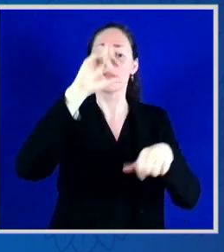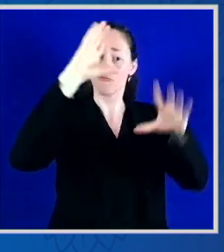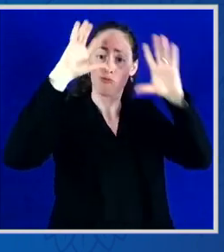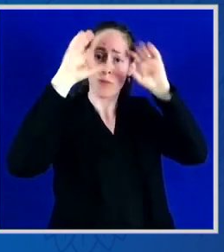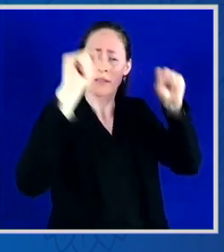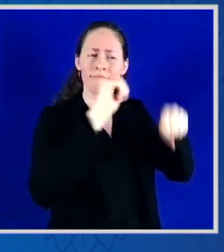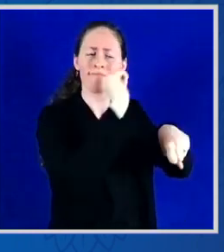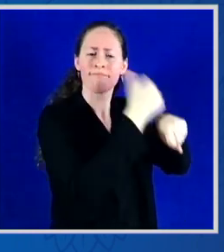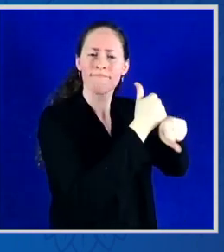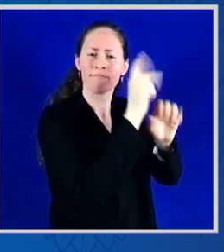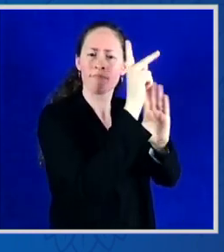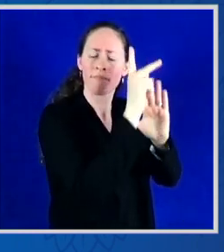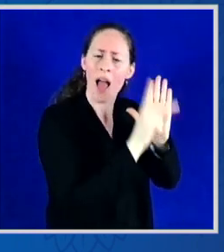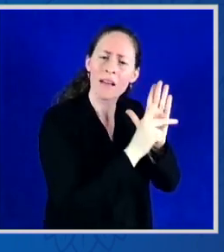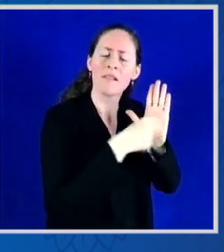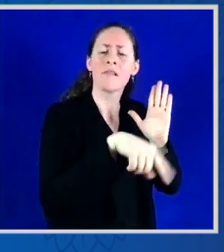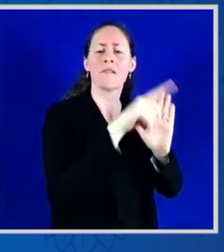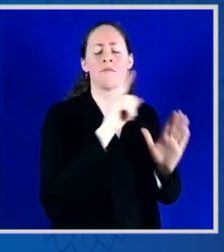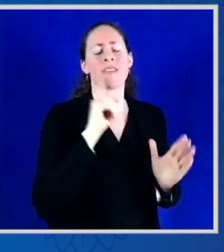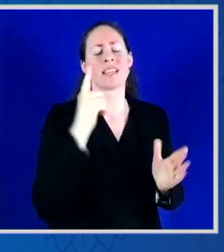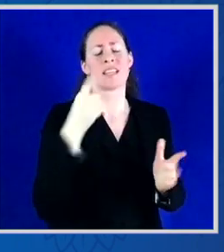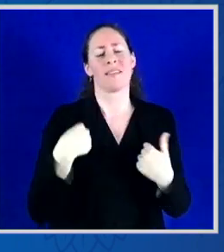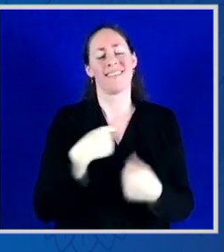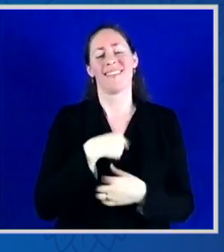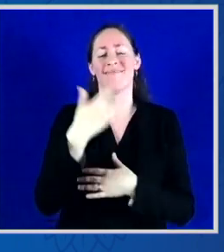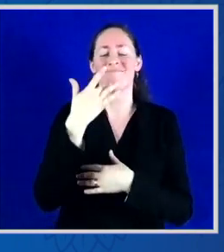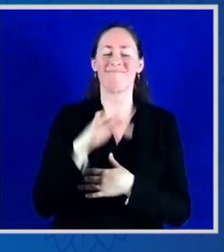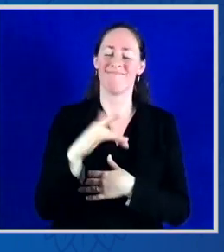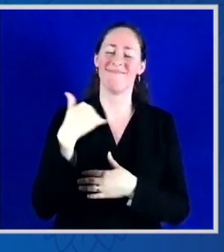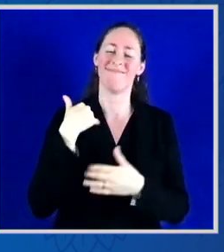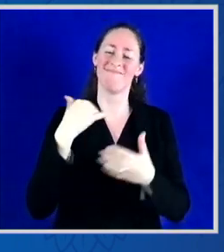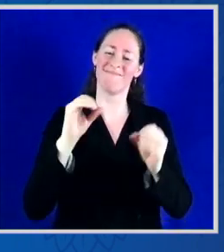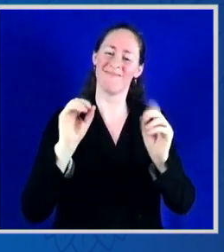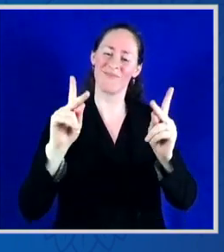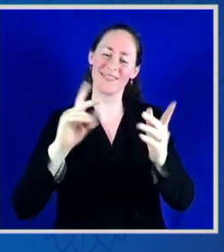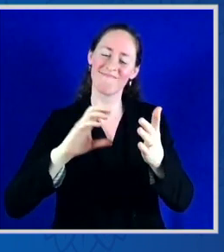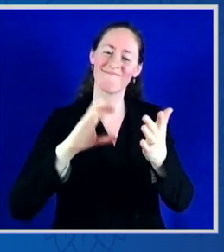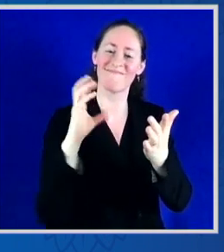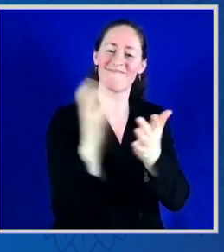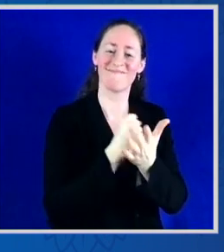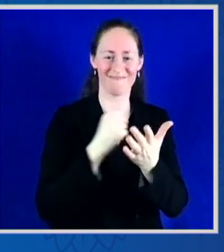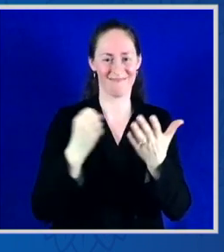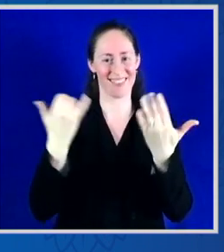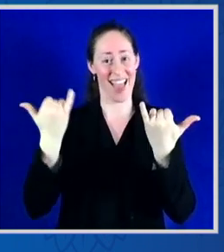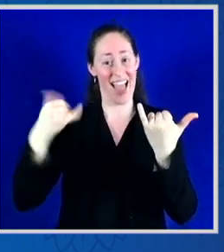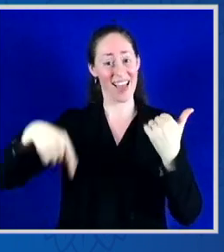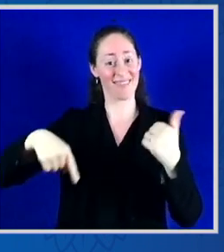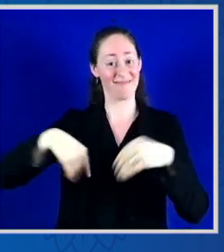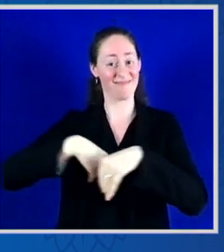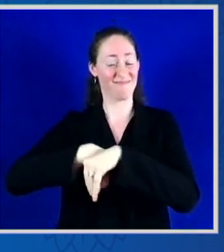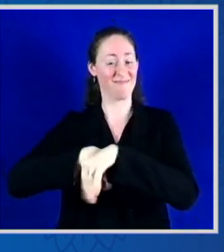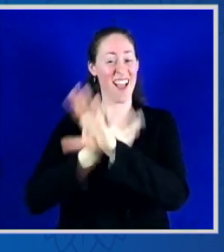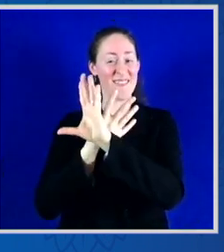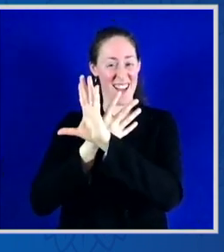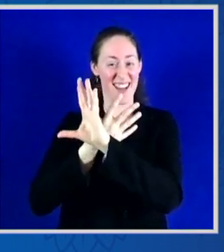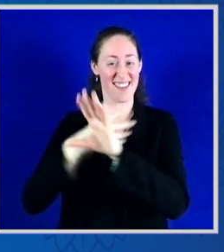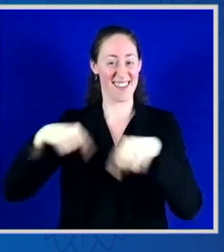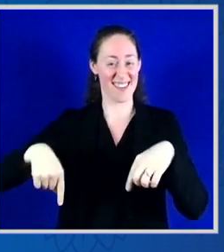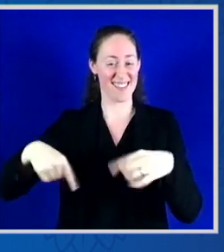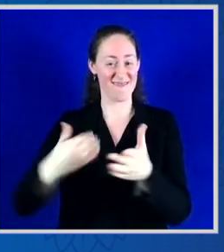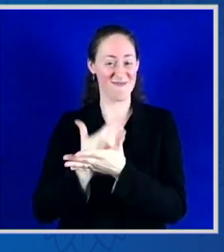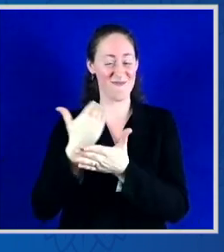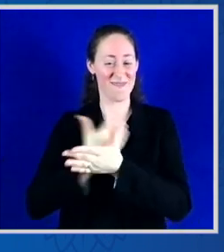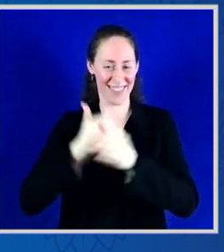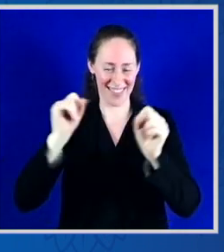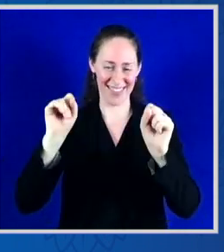to have an opportunity to engage with you now virtually, because that's the only way we can do it. We're still following